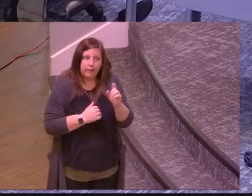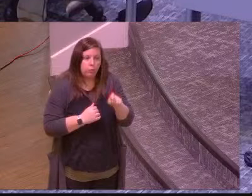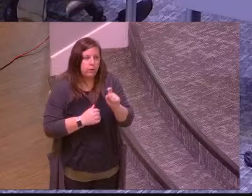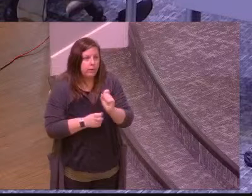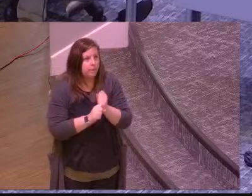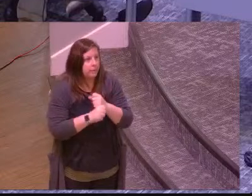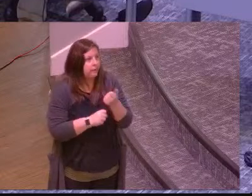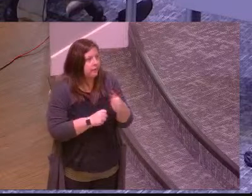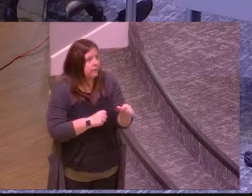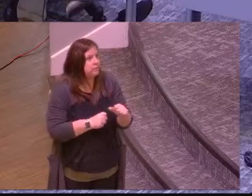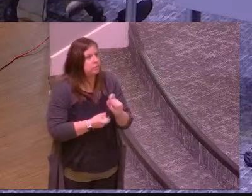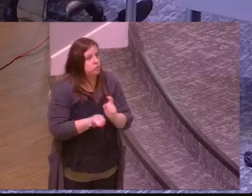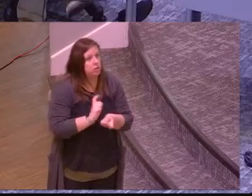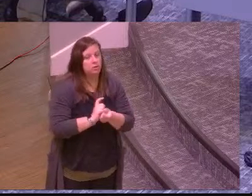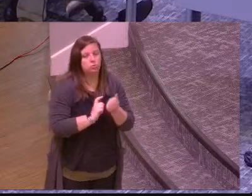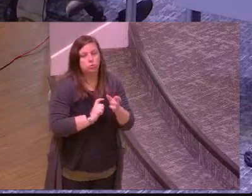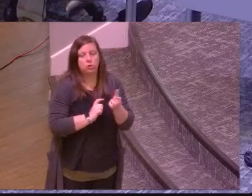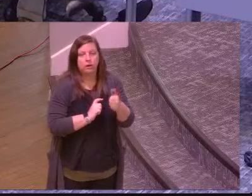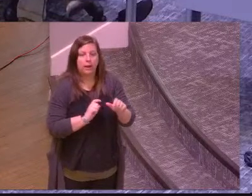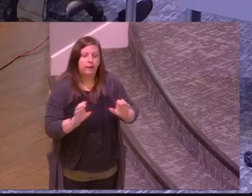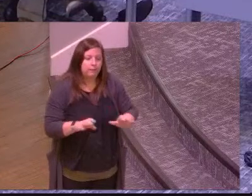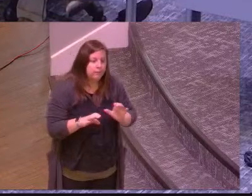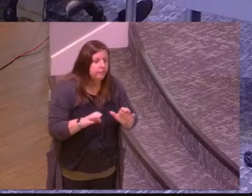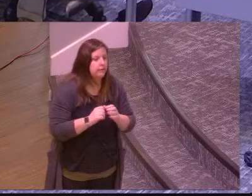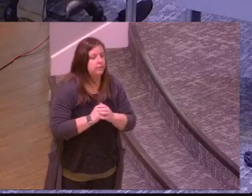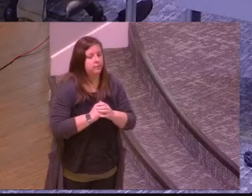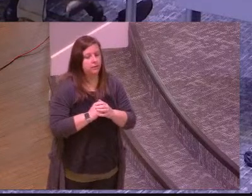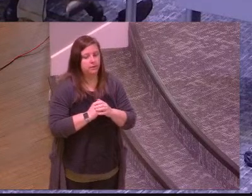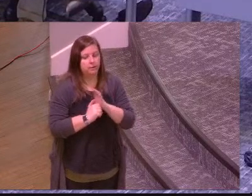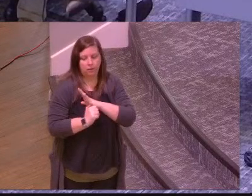activities or actions that the board as a whole